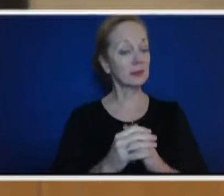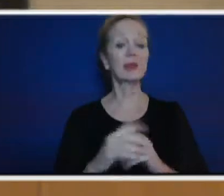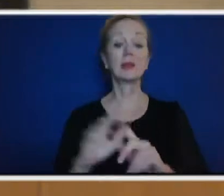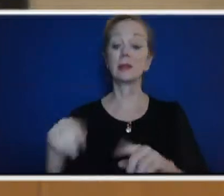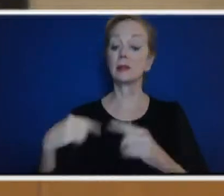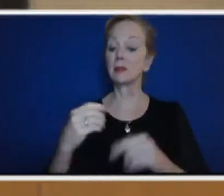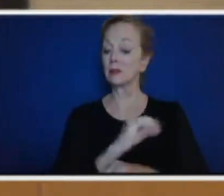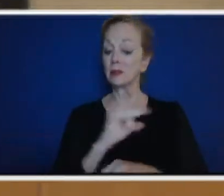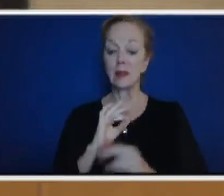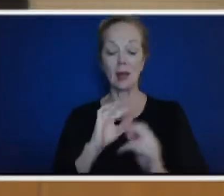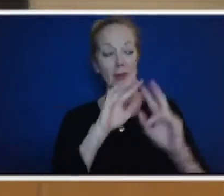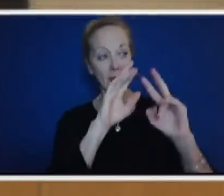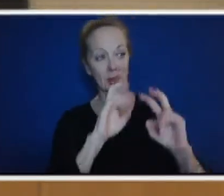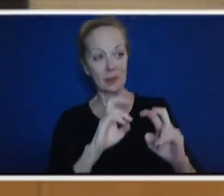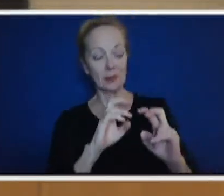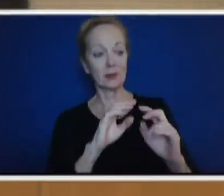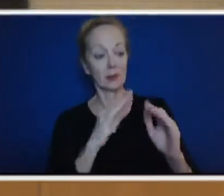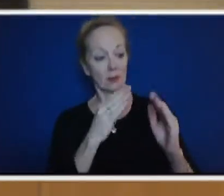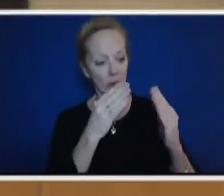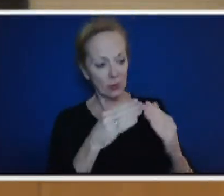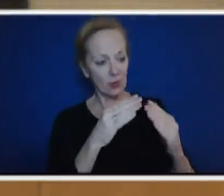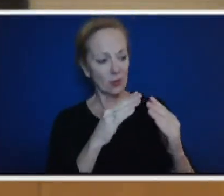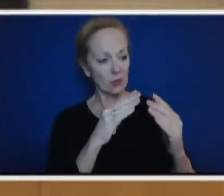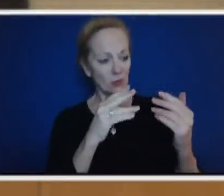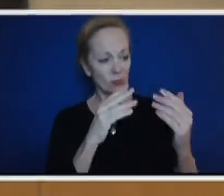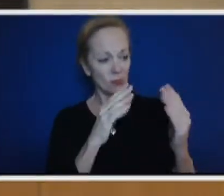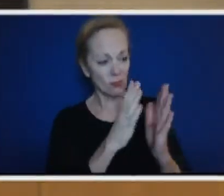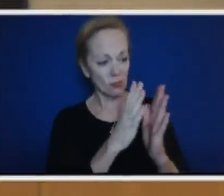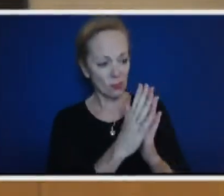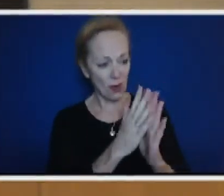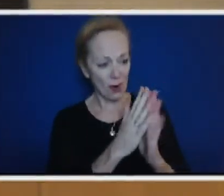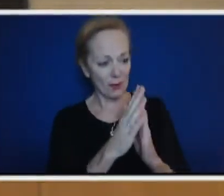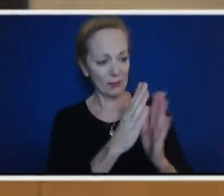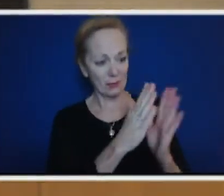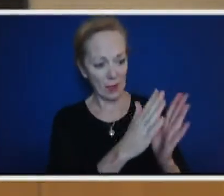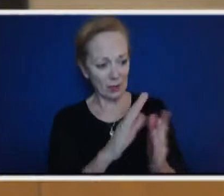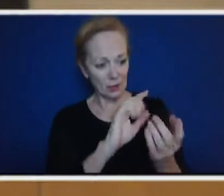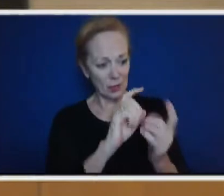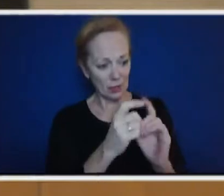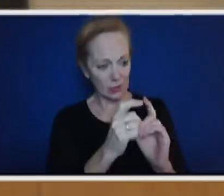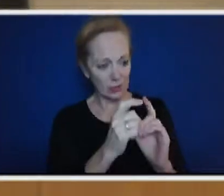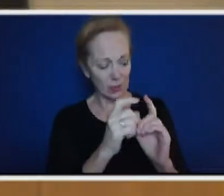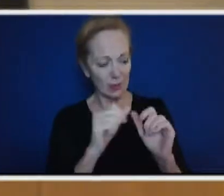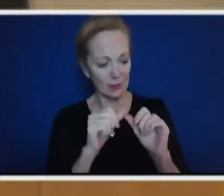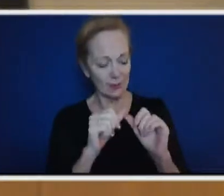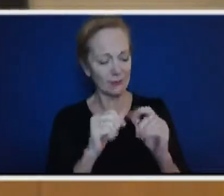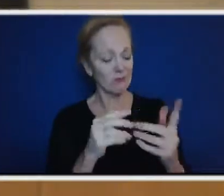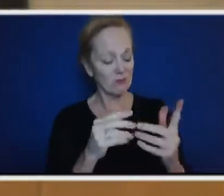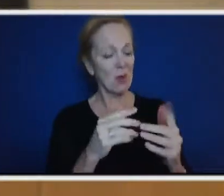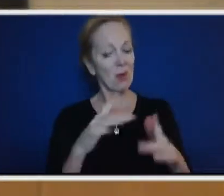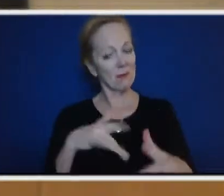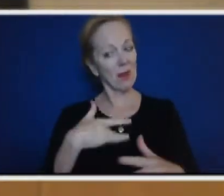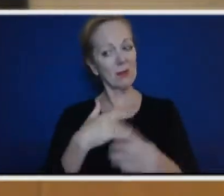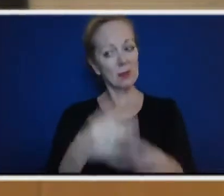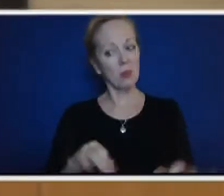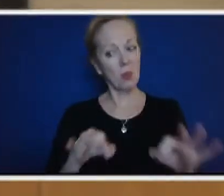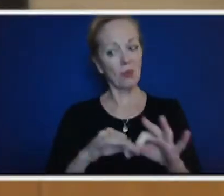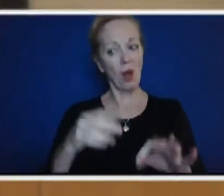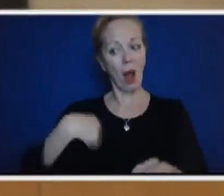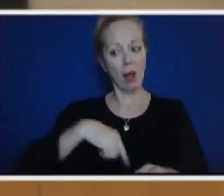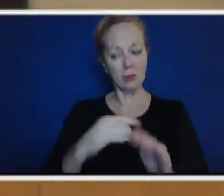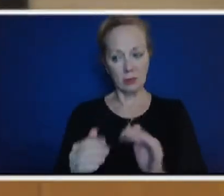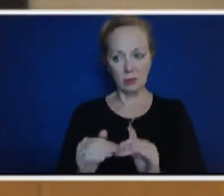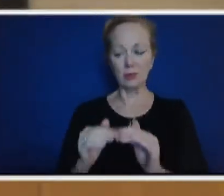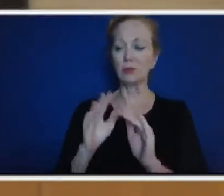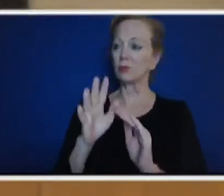just the traffic pattern changes in the consistency statement, we felt that it was important for us to address the